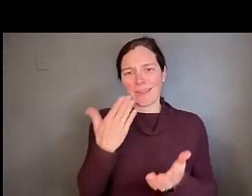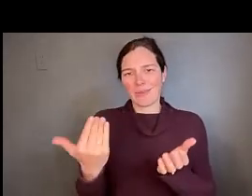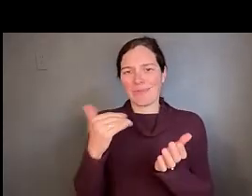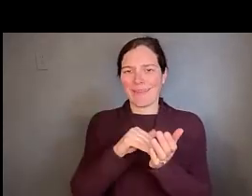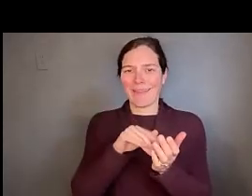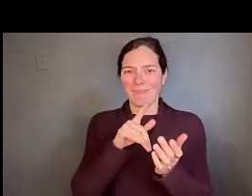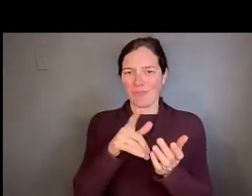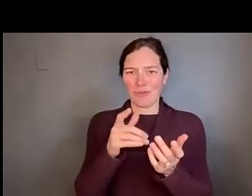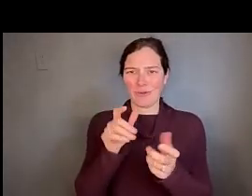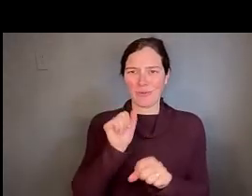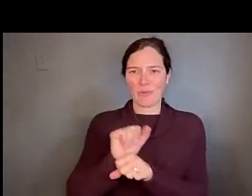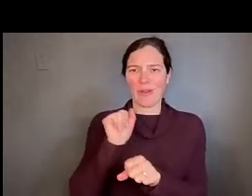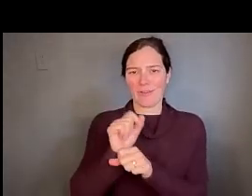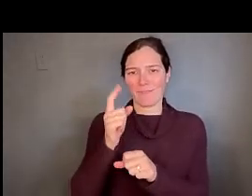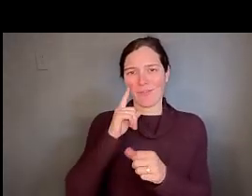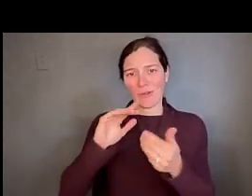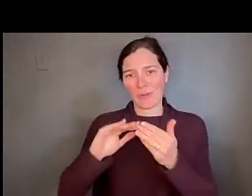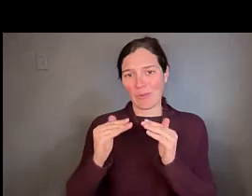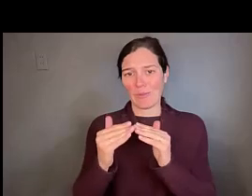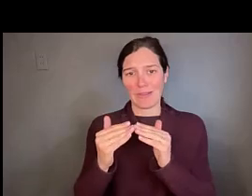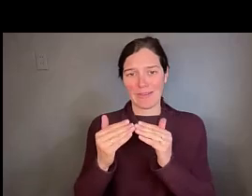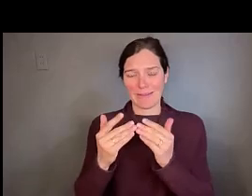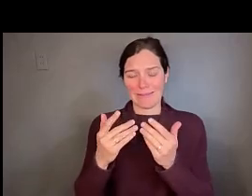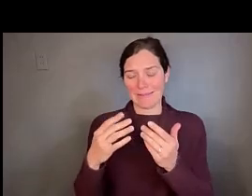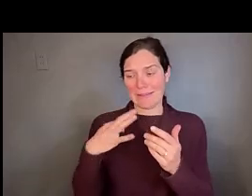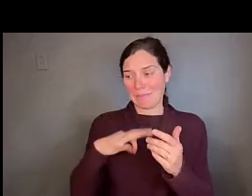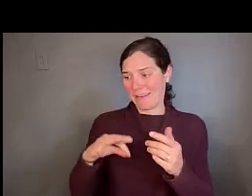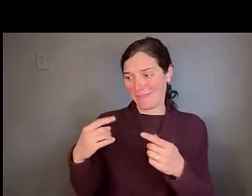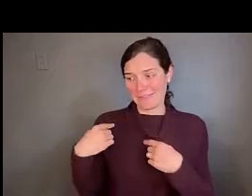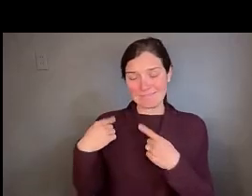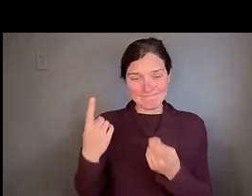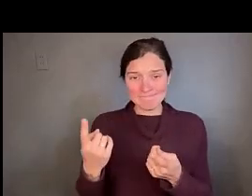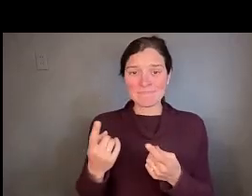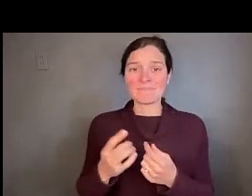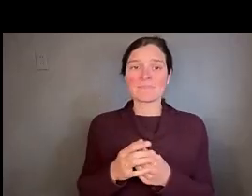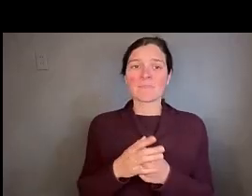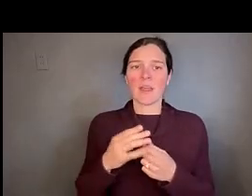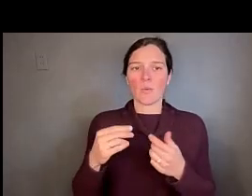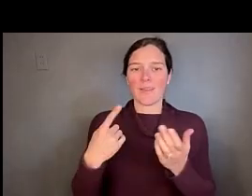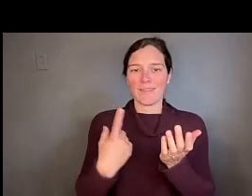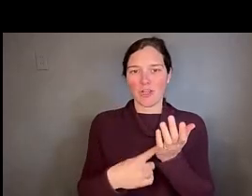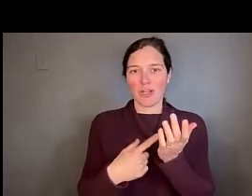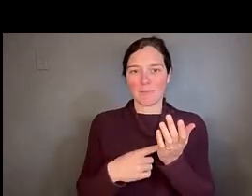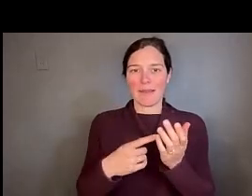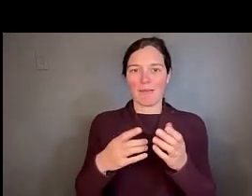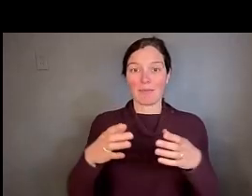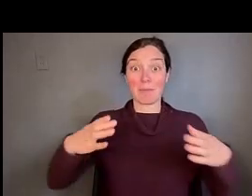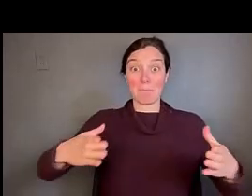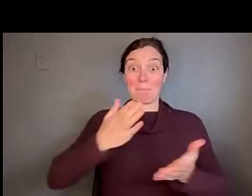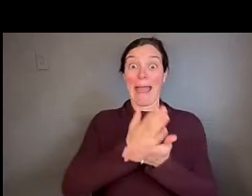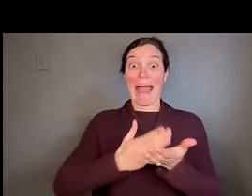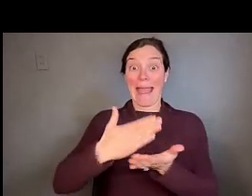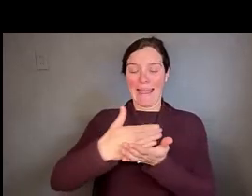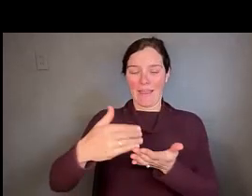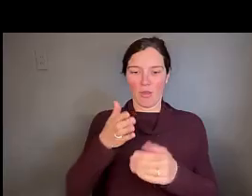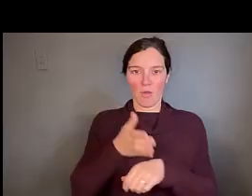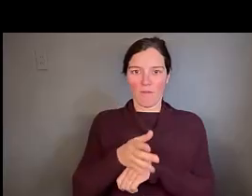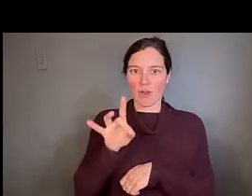to the community and the work that you do in community benefit. And we've talked about that big slice of the pie of over 800